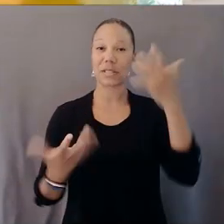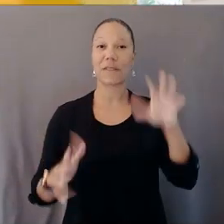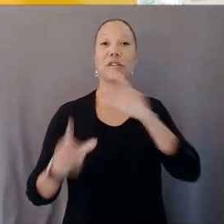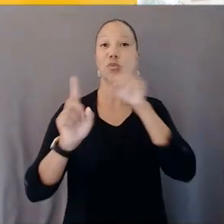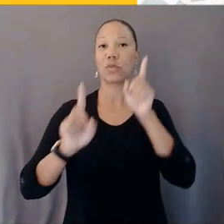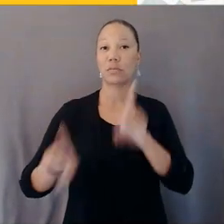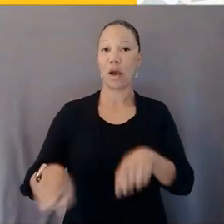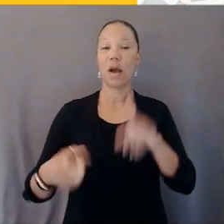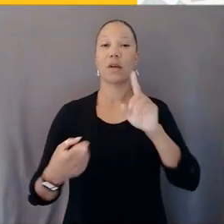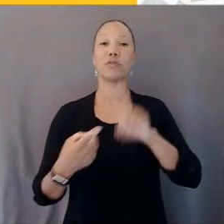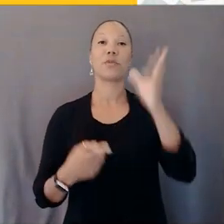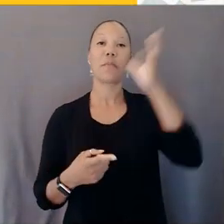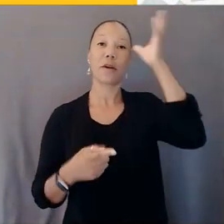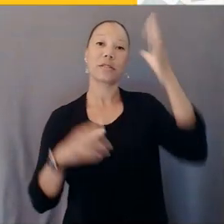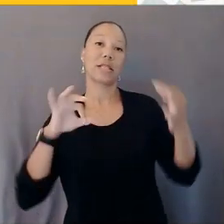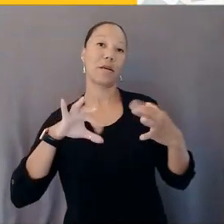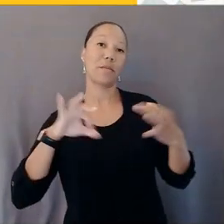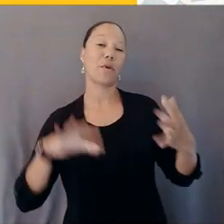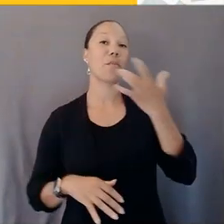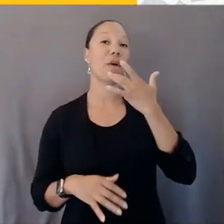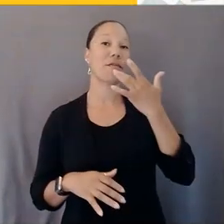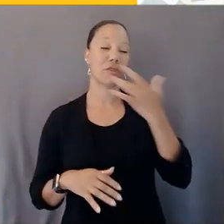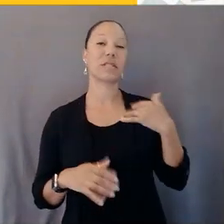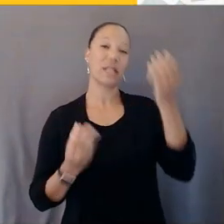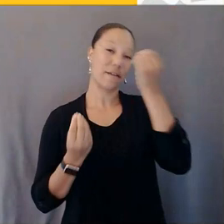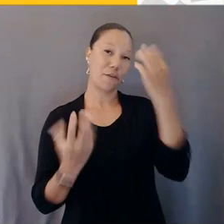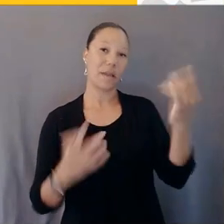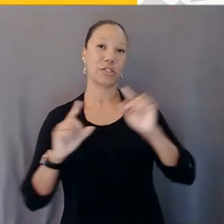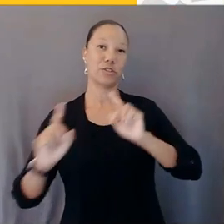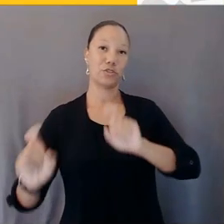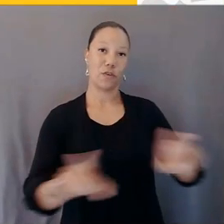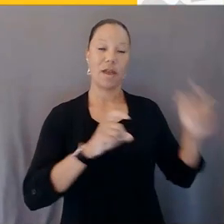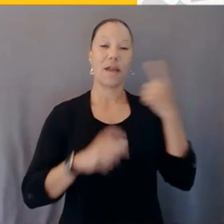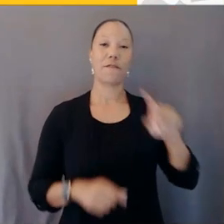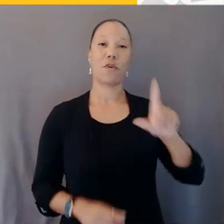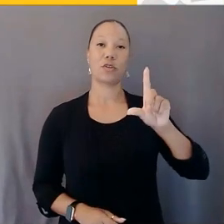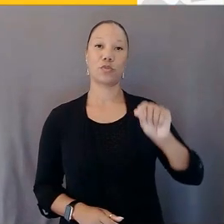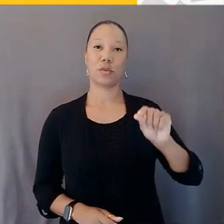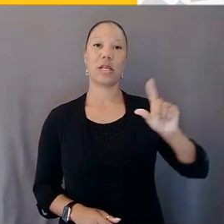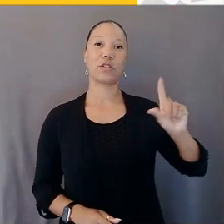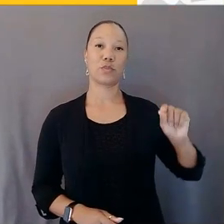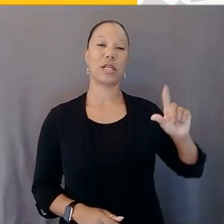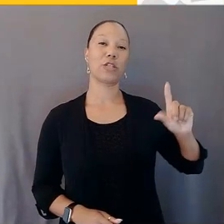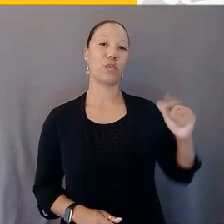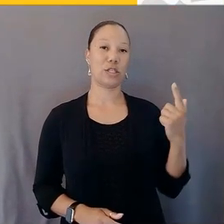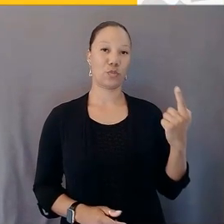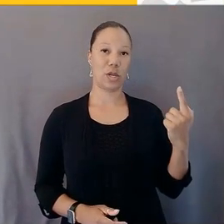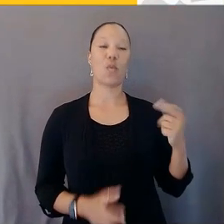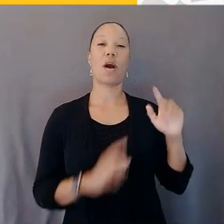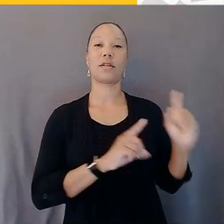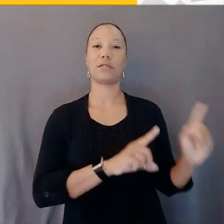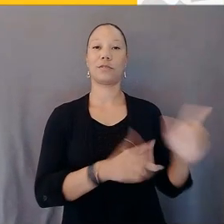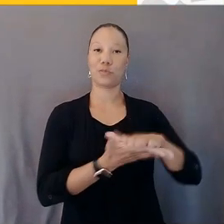the parent input and preference information for the 2020-2021 school year survey. Our goal